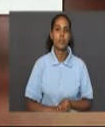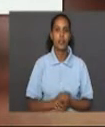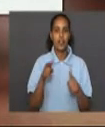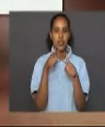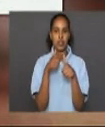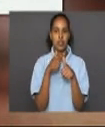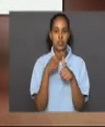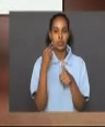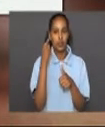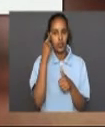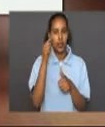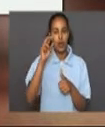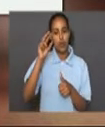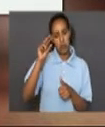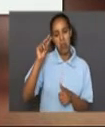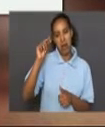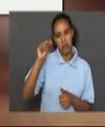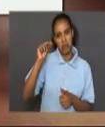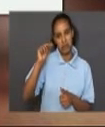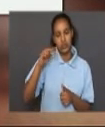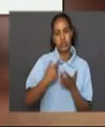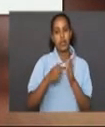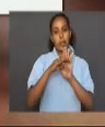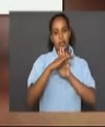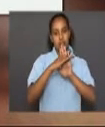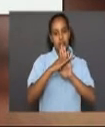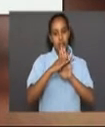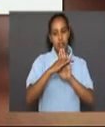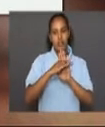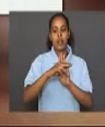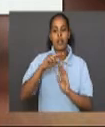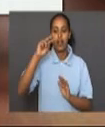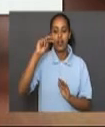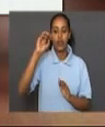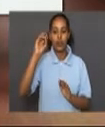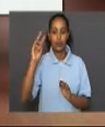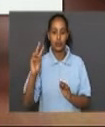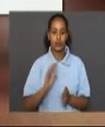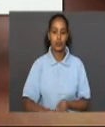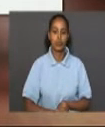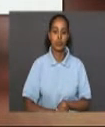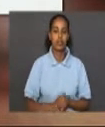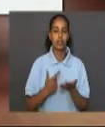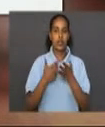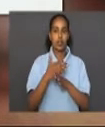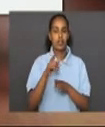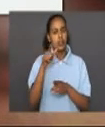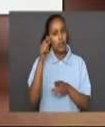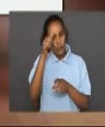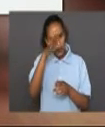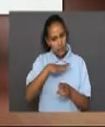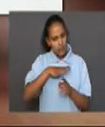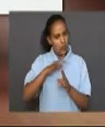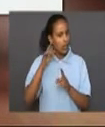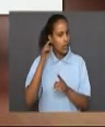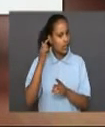At first, you say it normally. This represents nitric oxide. Then, if that person is